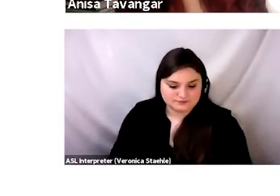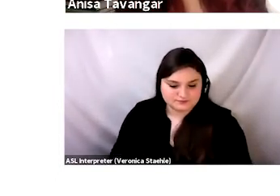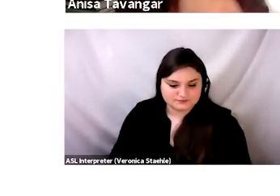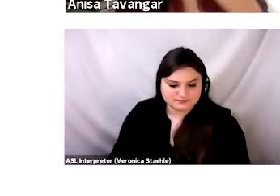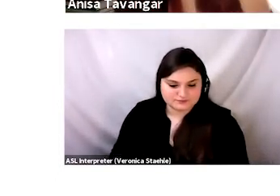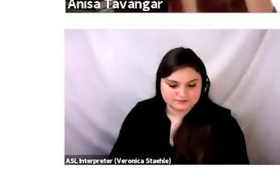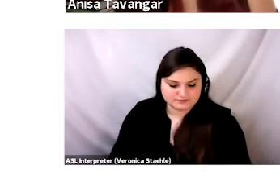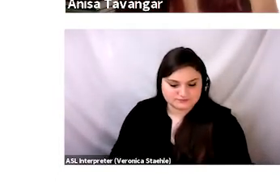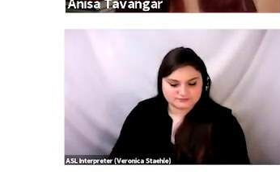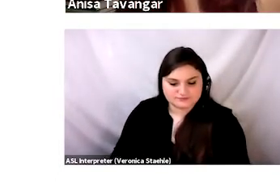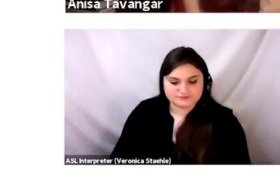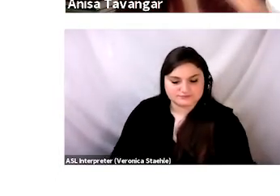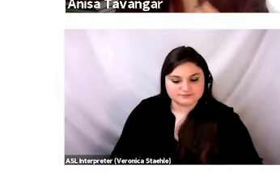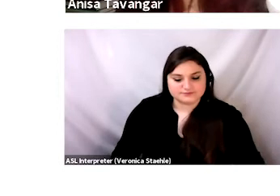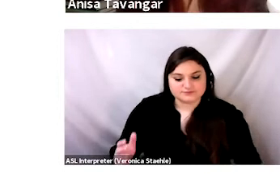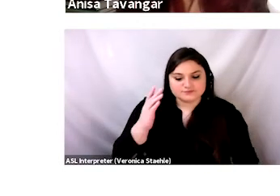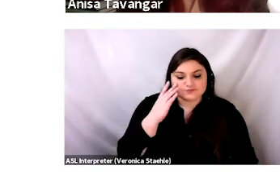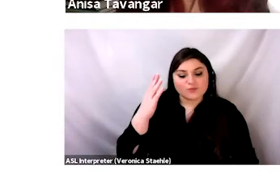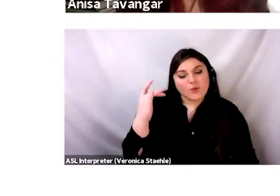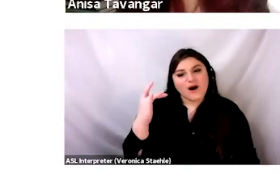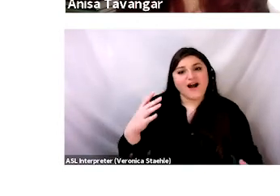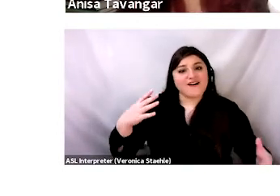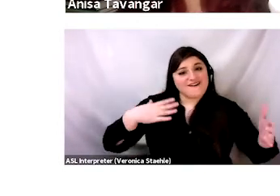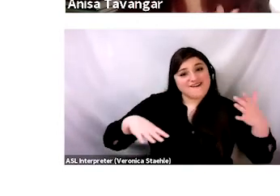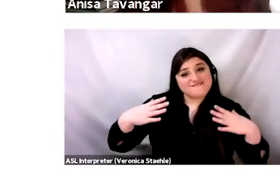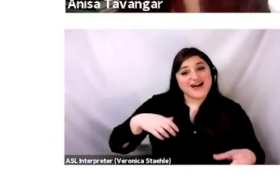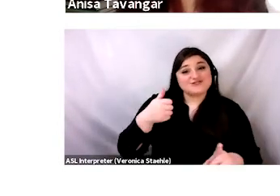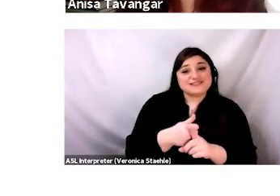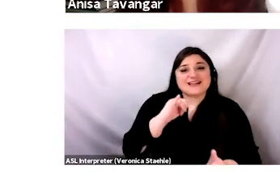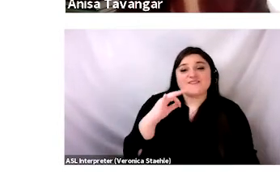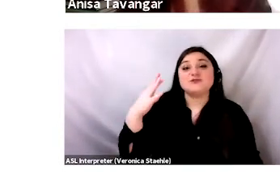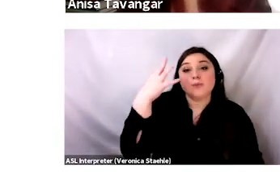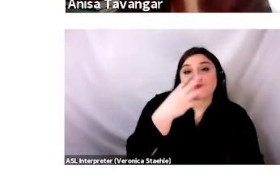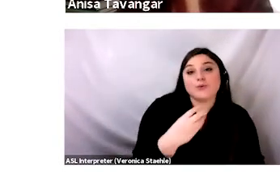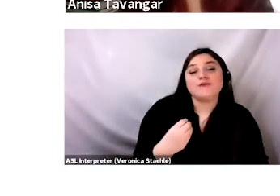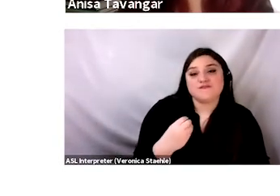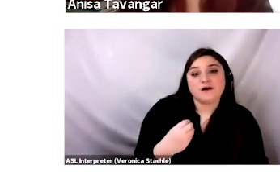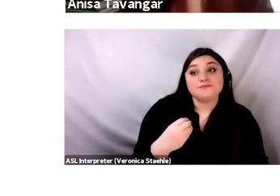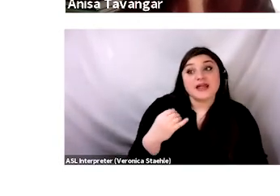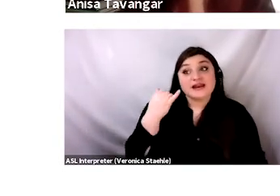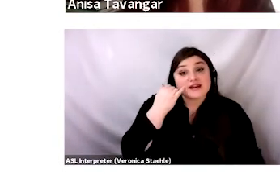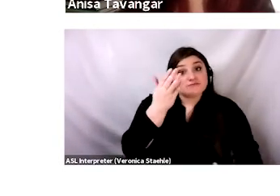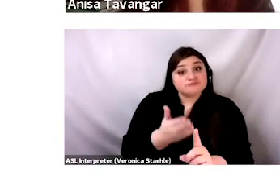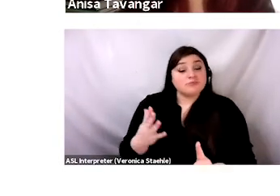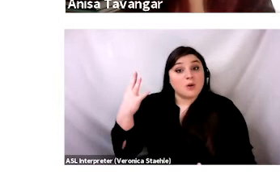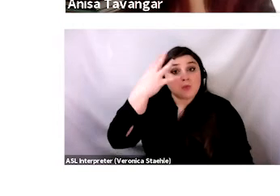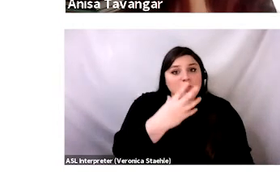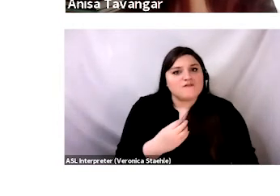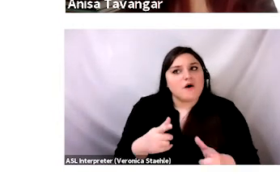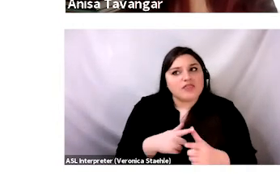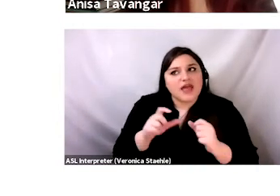because fashion is beautiful, and by being beautiful, it can be imbued with spiritual